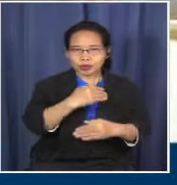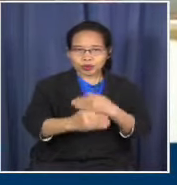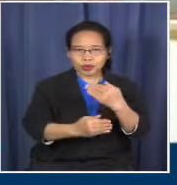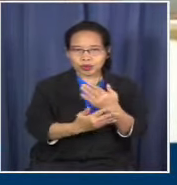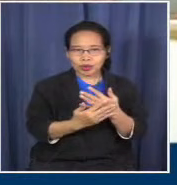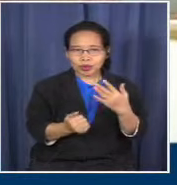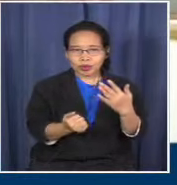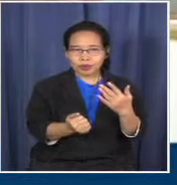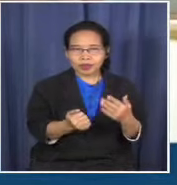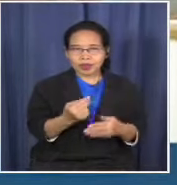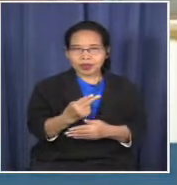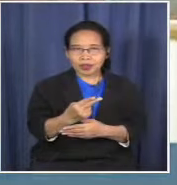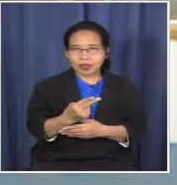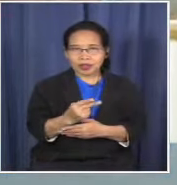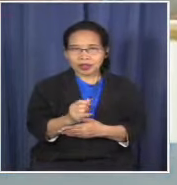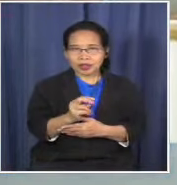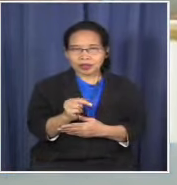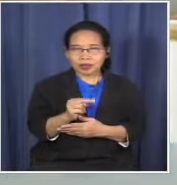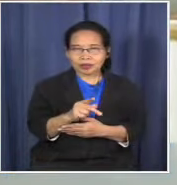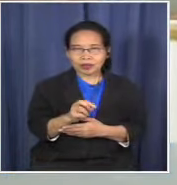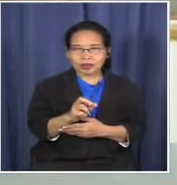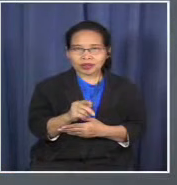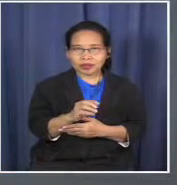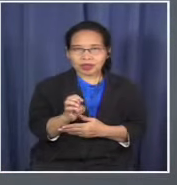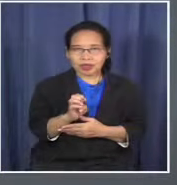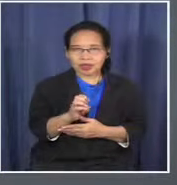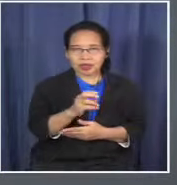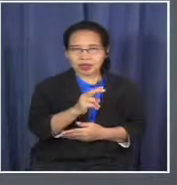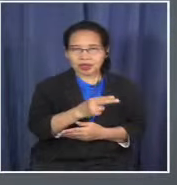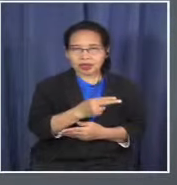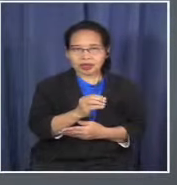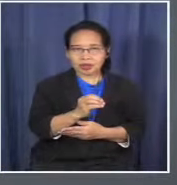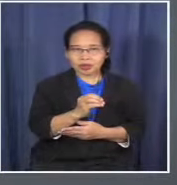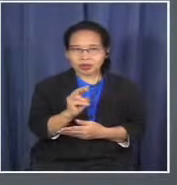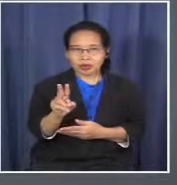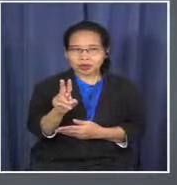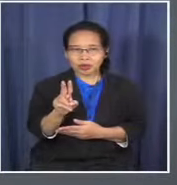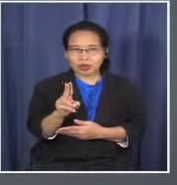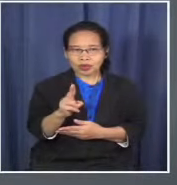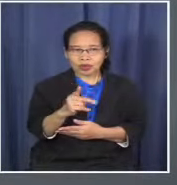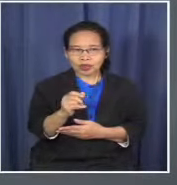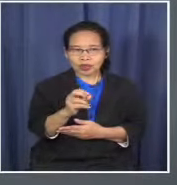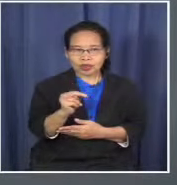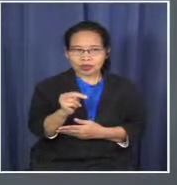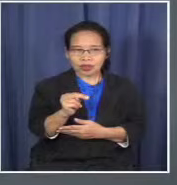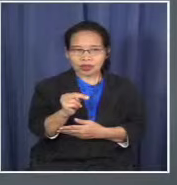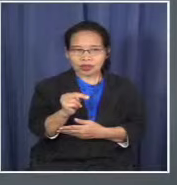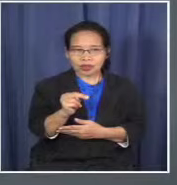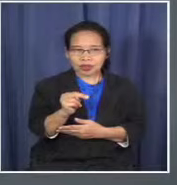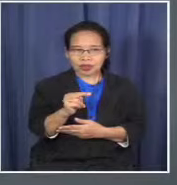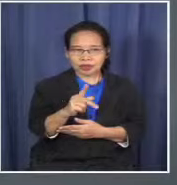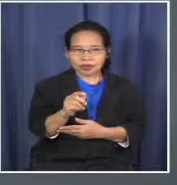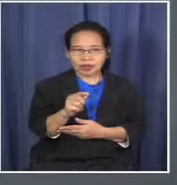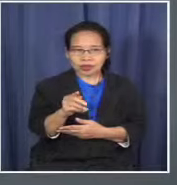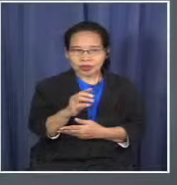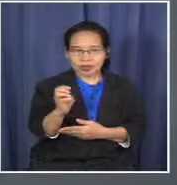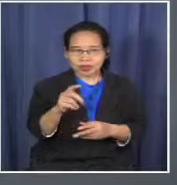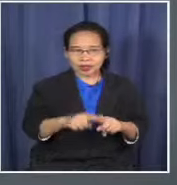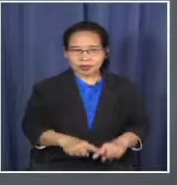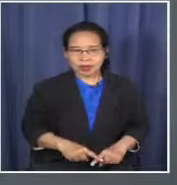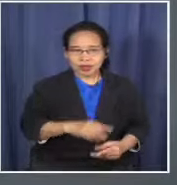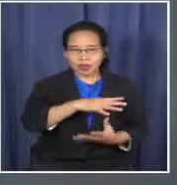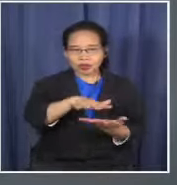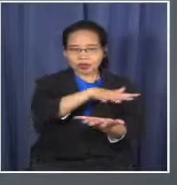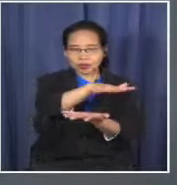oxygen atoms, you will produce what we call hydrogen peroxide. H2O2 is hydrogen